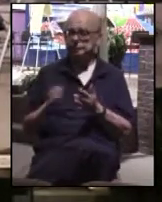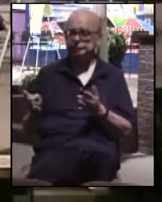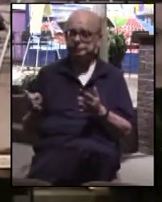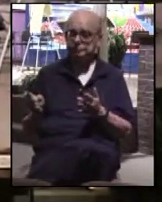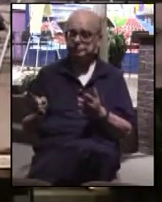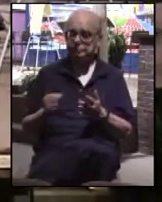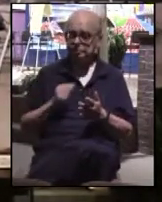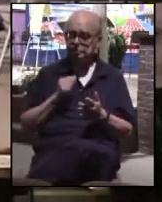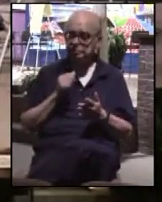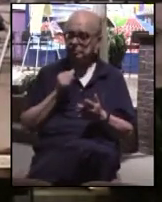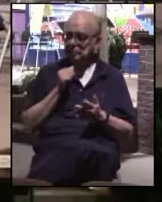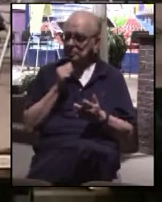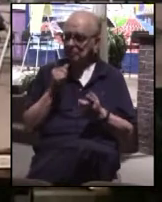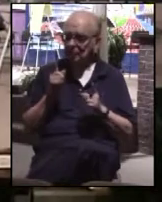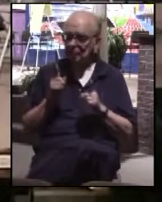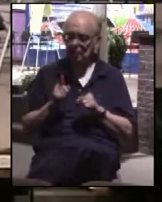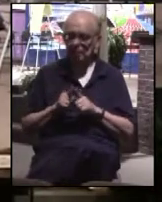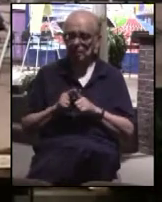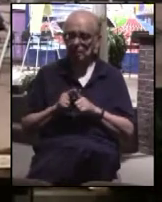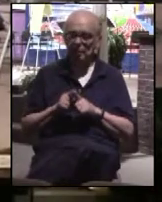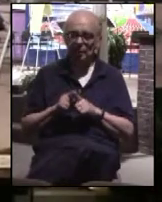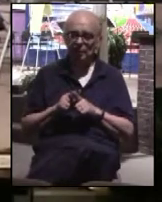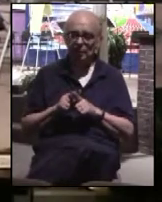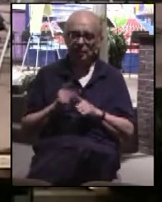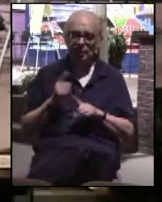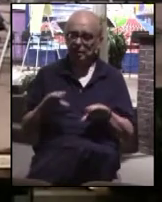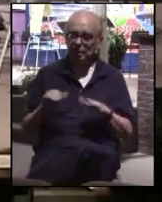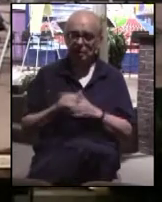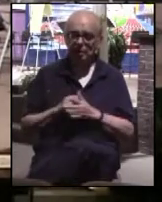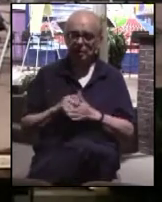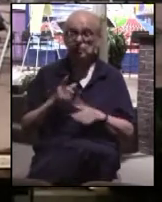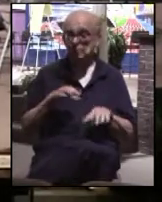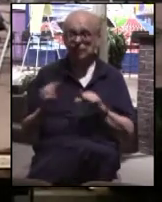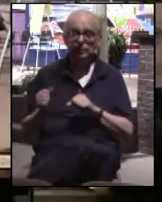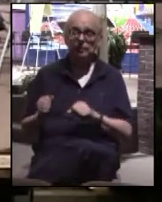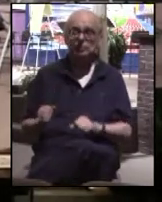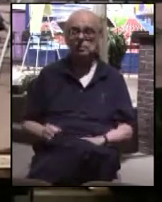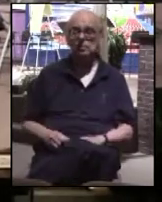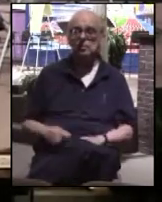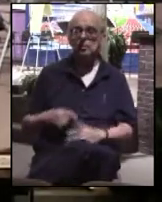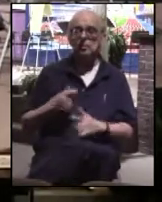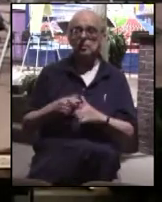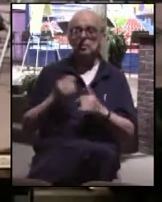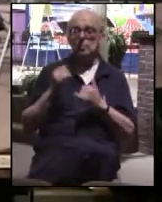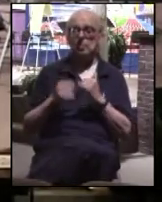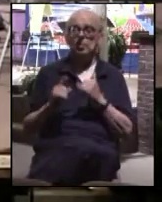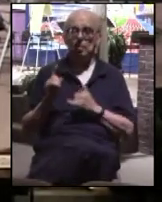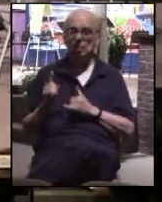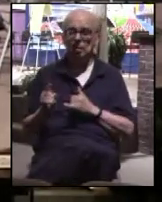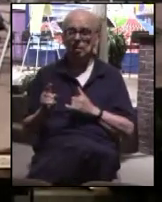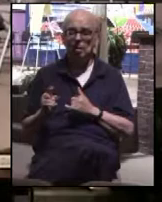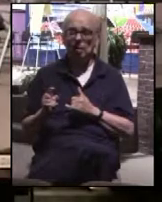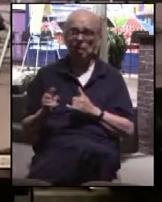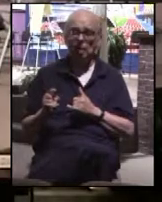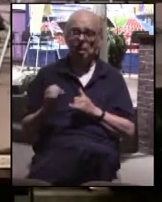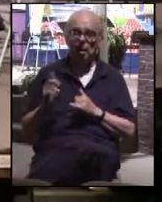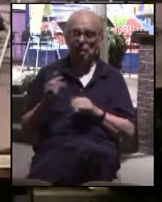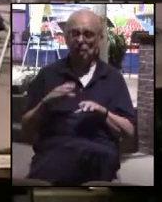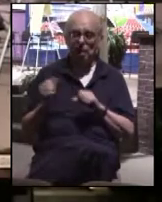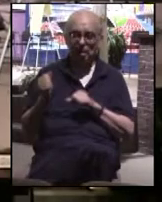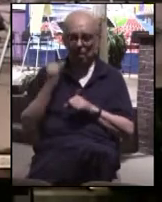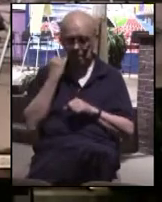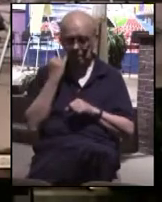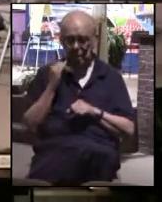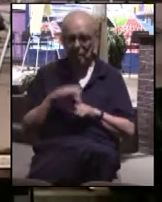disagreements and you just can't do it and so you leave and then the last one is it's okay to leave